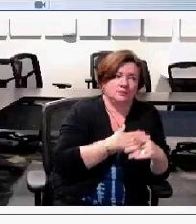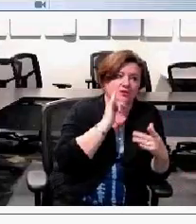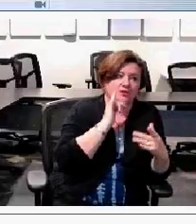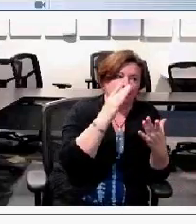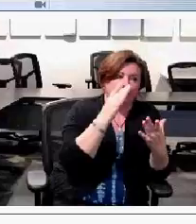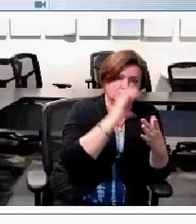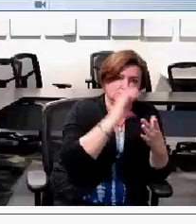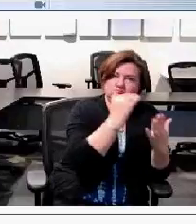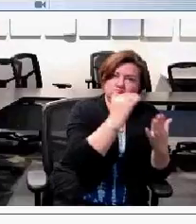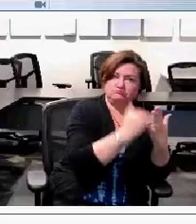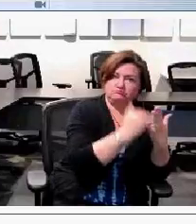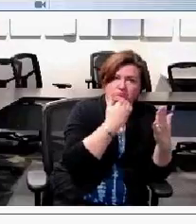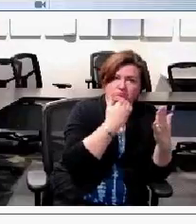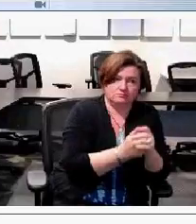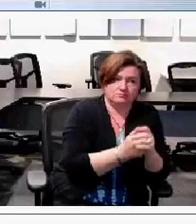great outline.